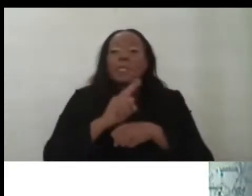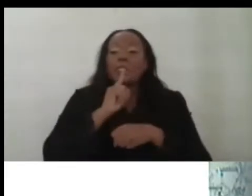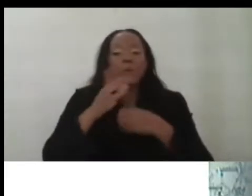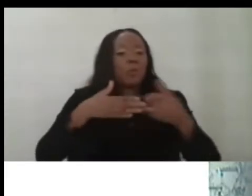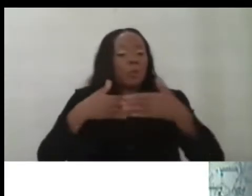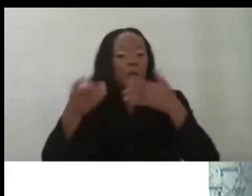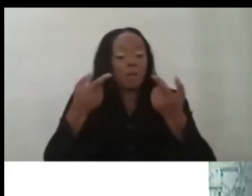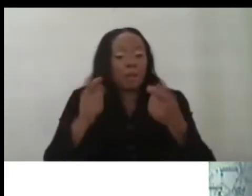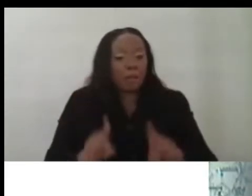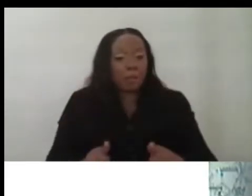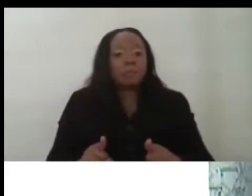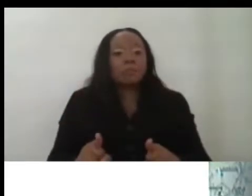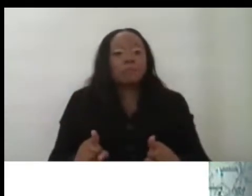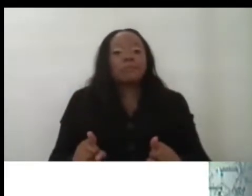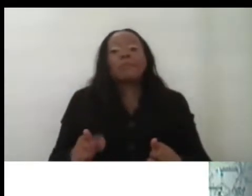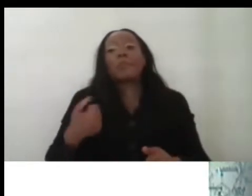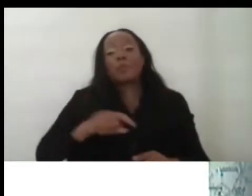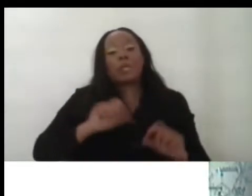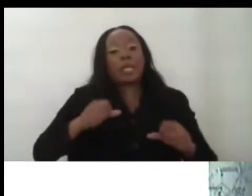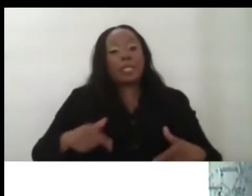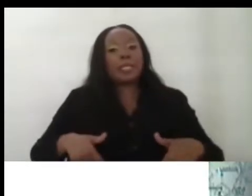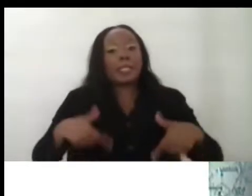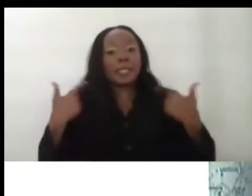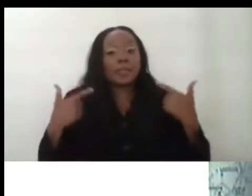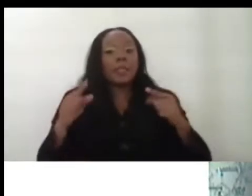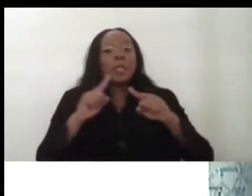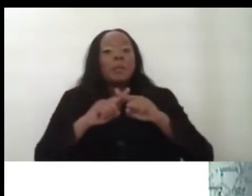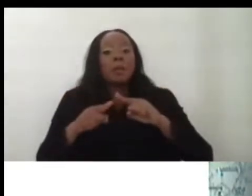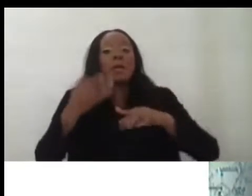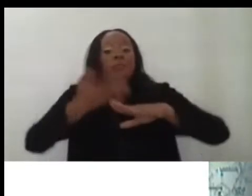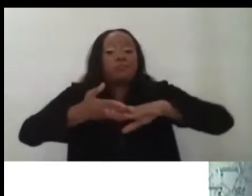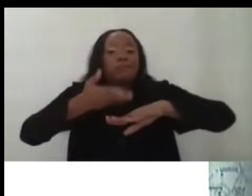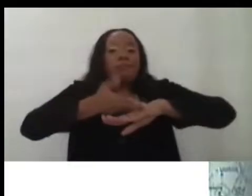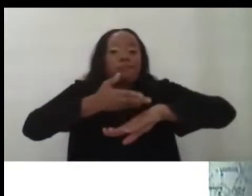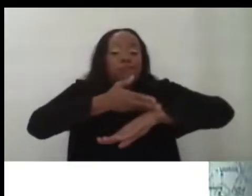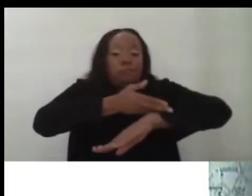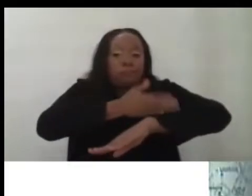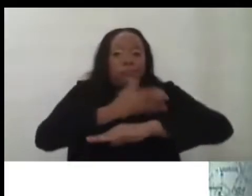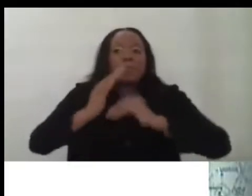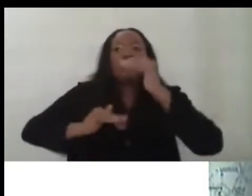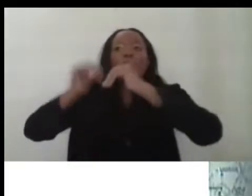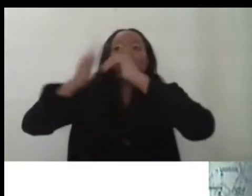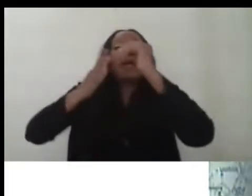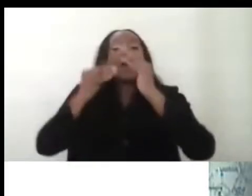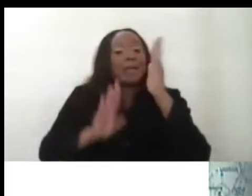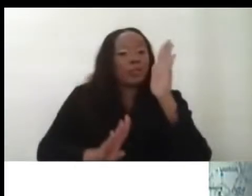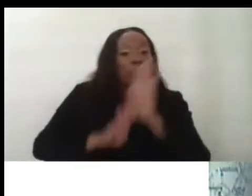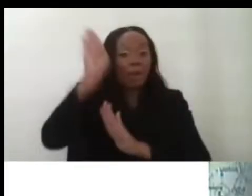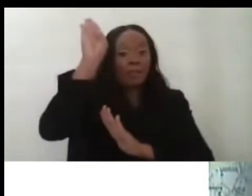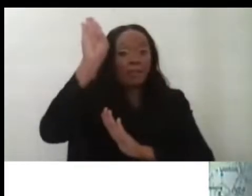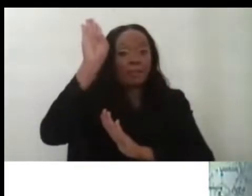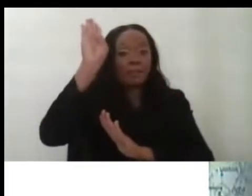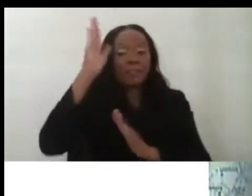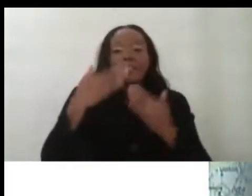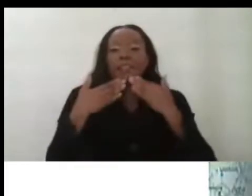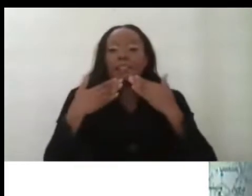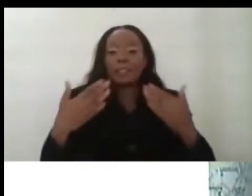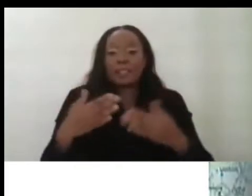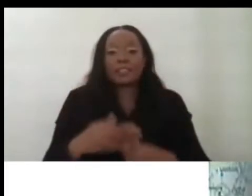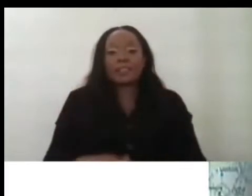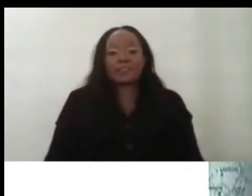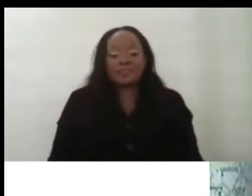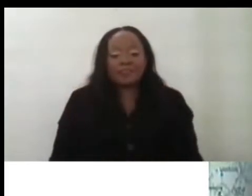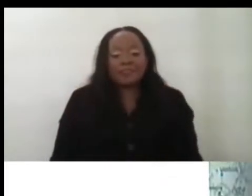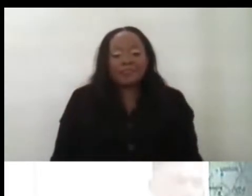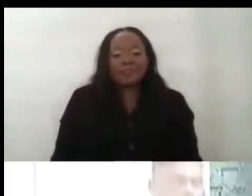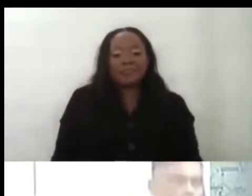we are in a position not to survive, but to recover, rebuild, and thrive. Thank you very much.